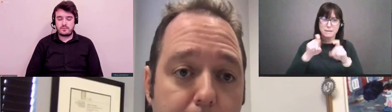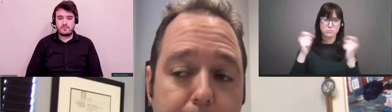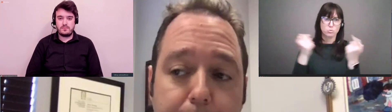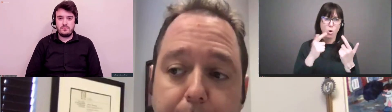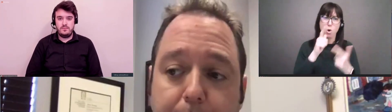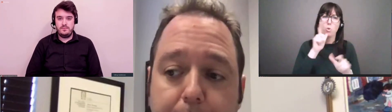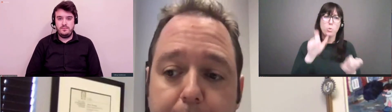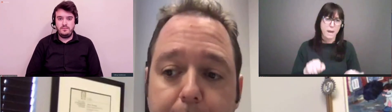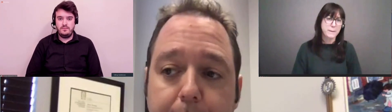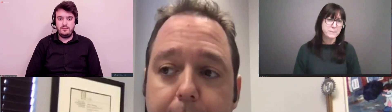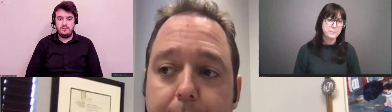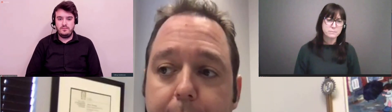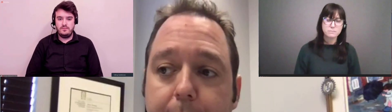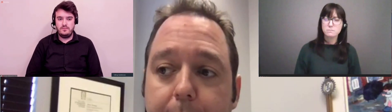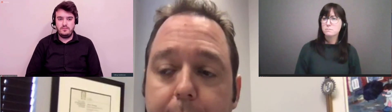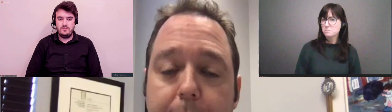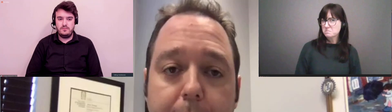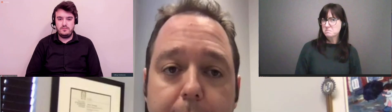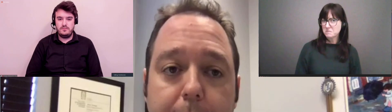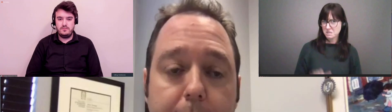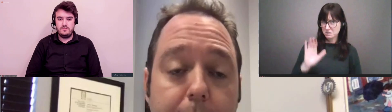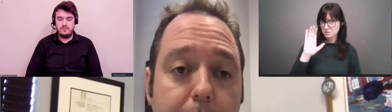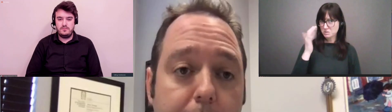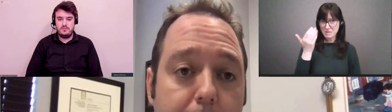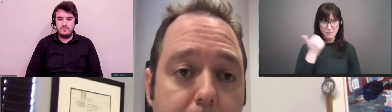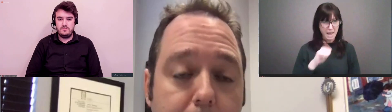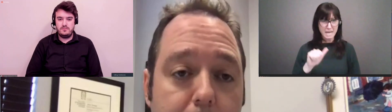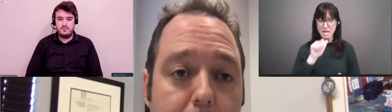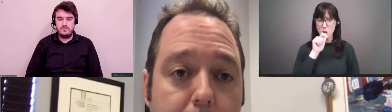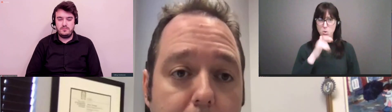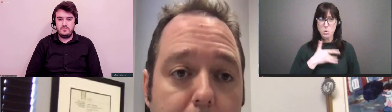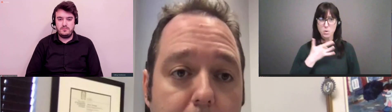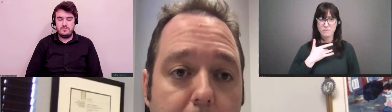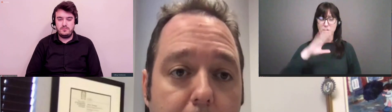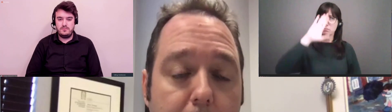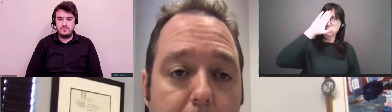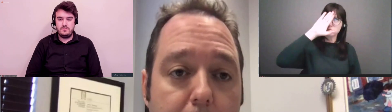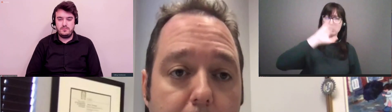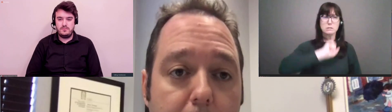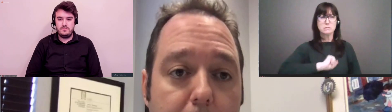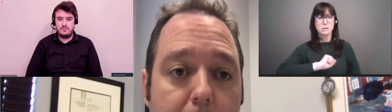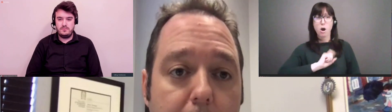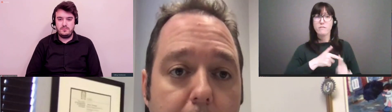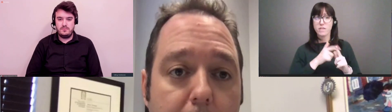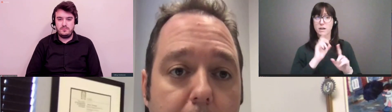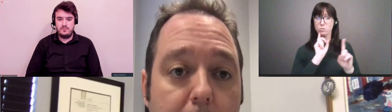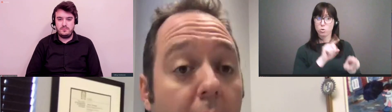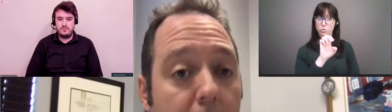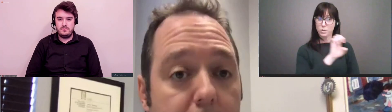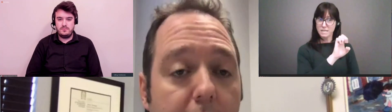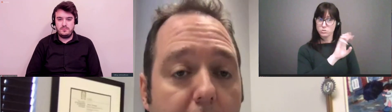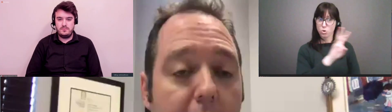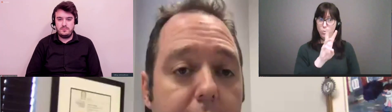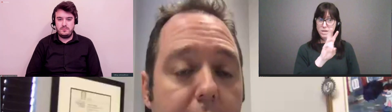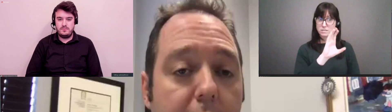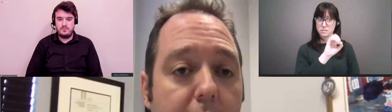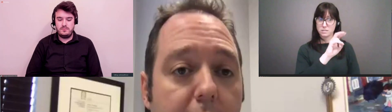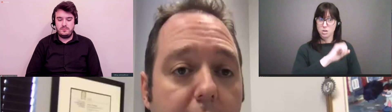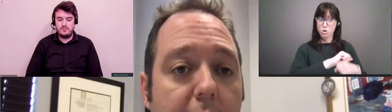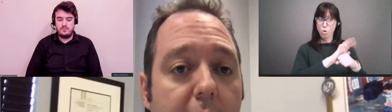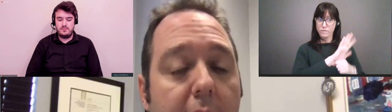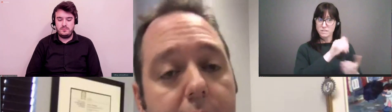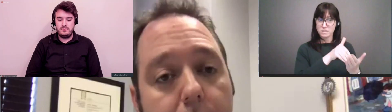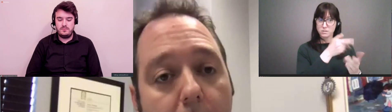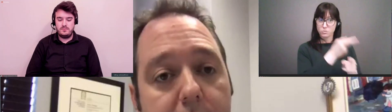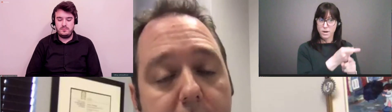the loop. Sorry, so that sounds like anyone with symptoms can go to the East or West COVID center. Is that correct? That's right. And actually,